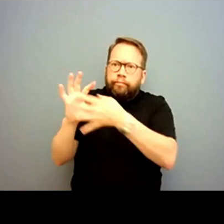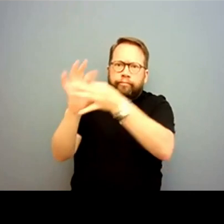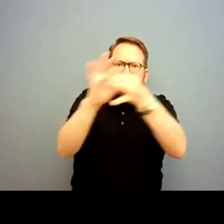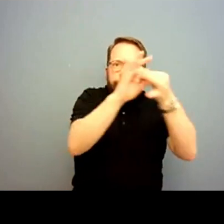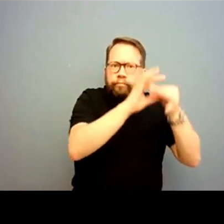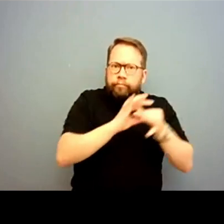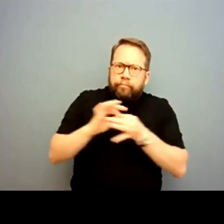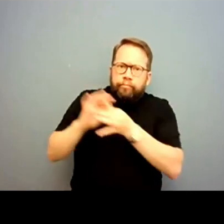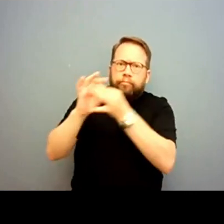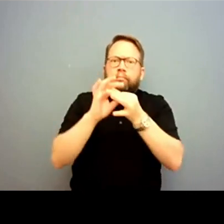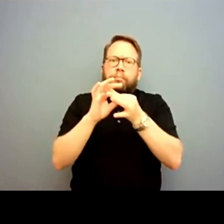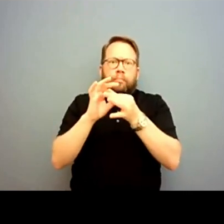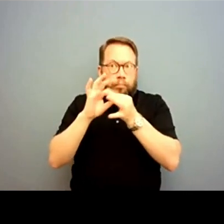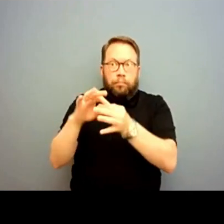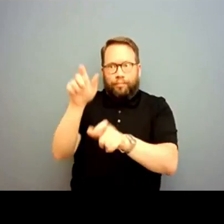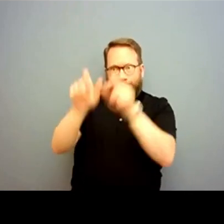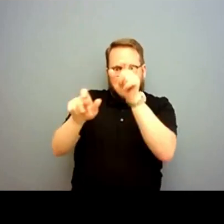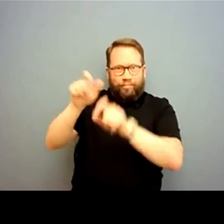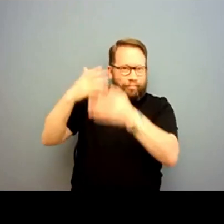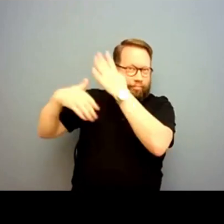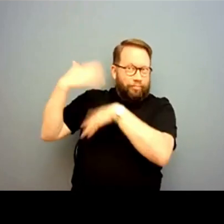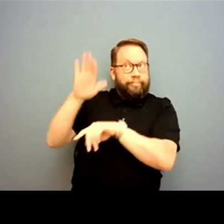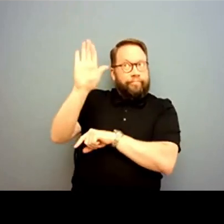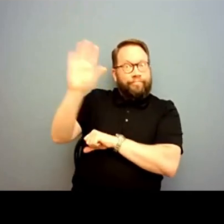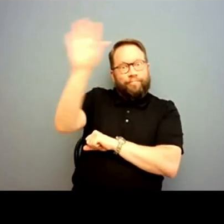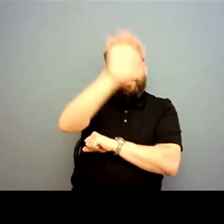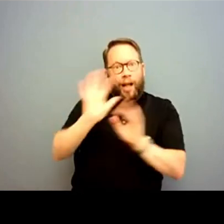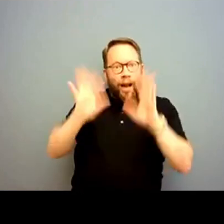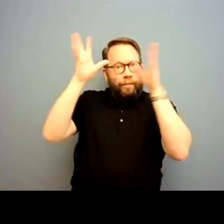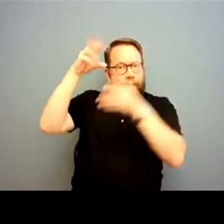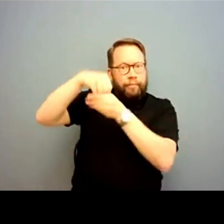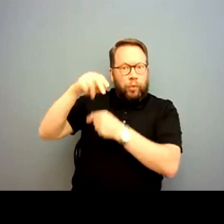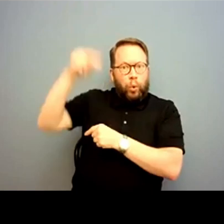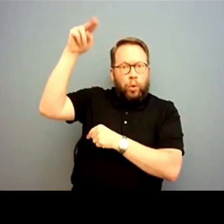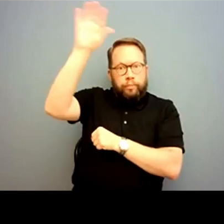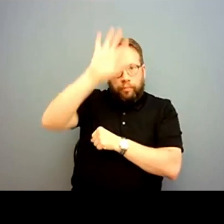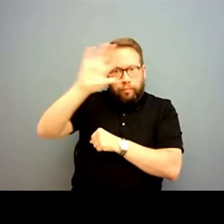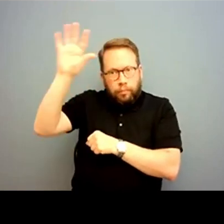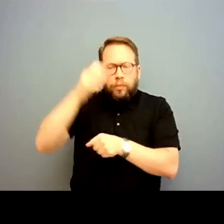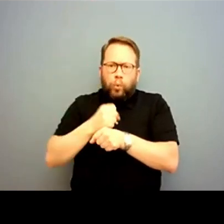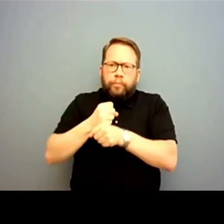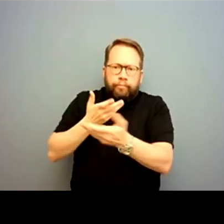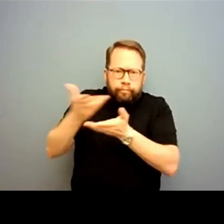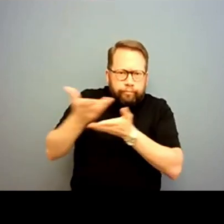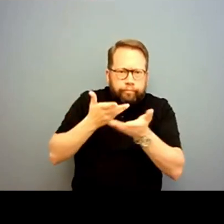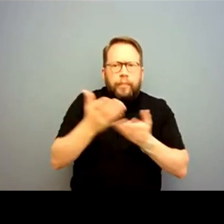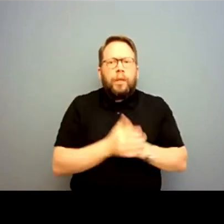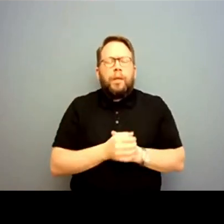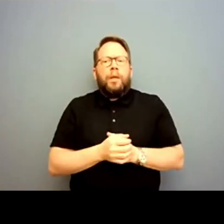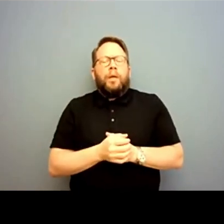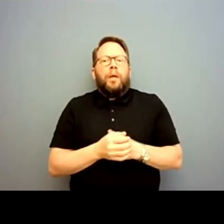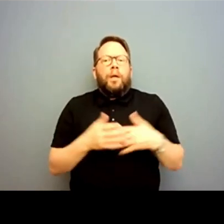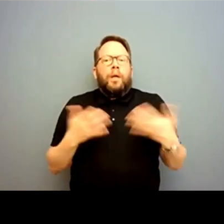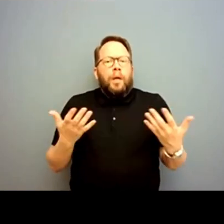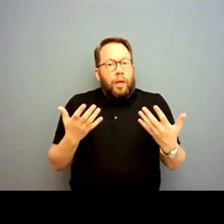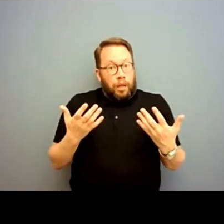The Arctic Cooperation Program puts in particular focus on Indigenous peoples and supports projects